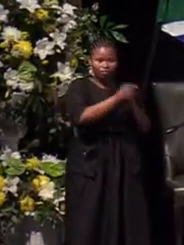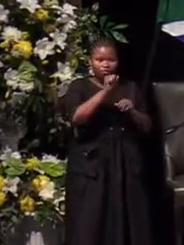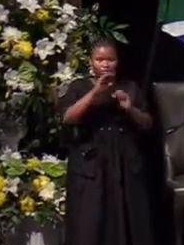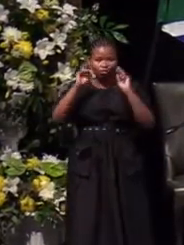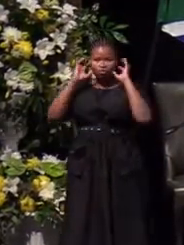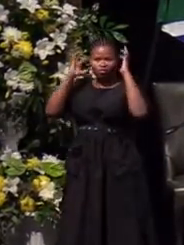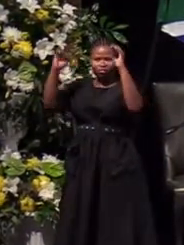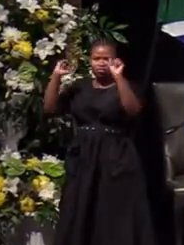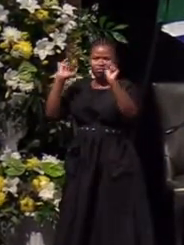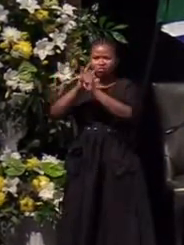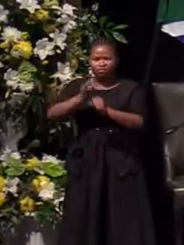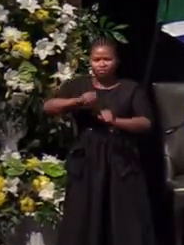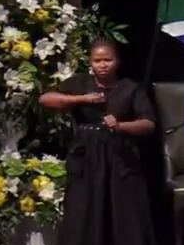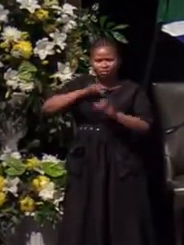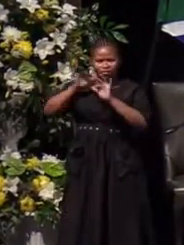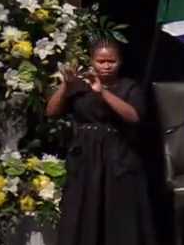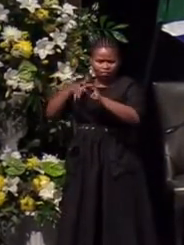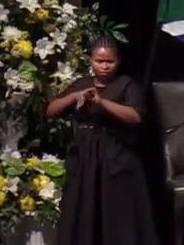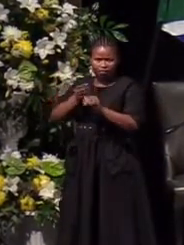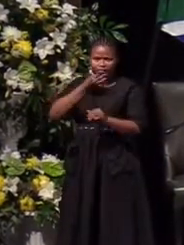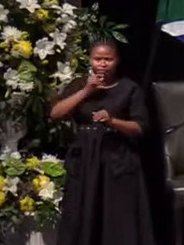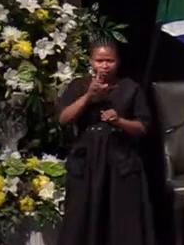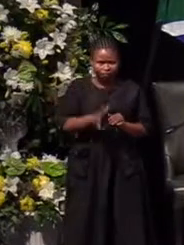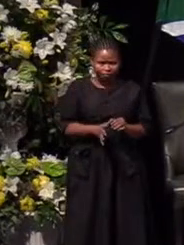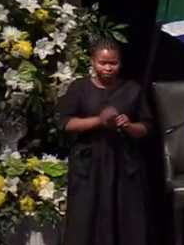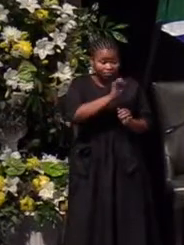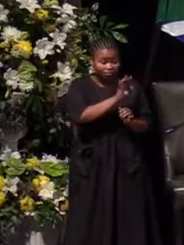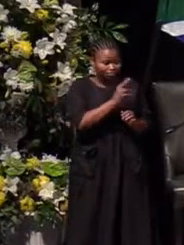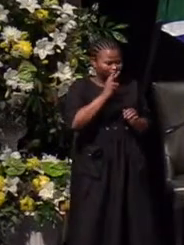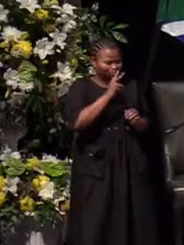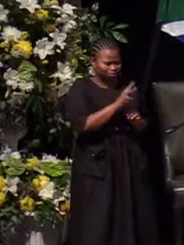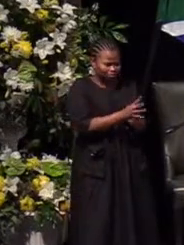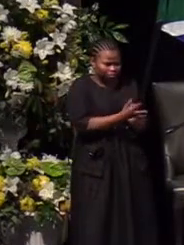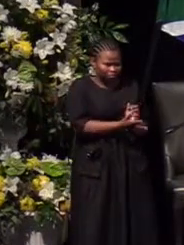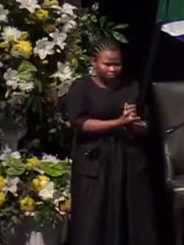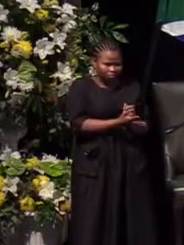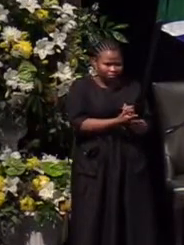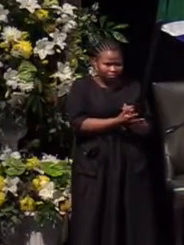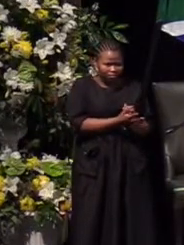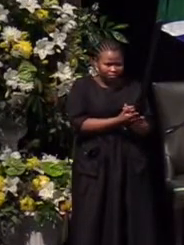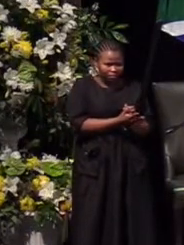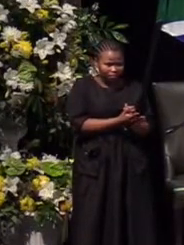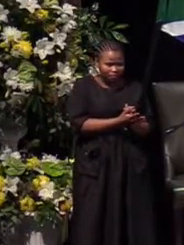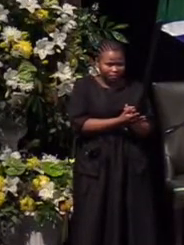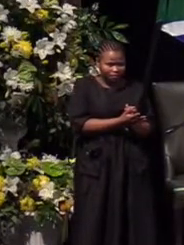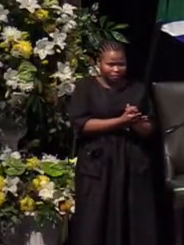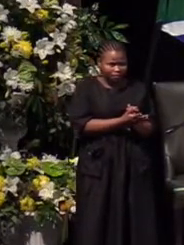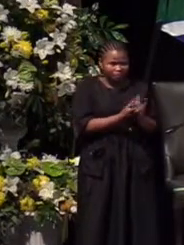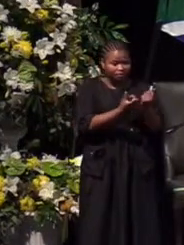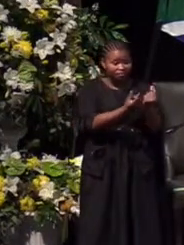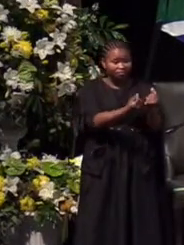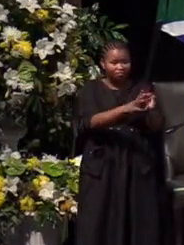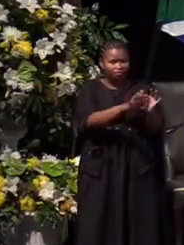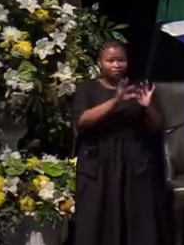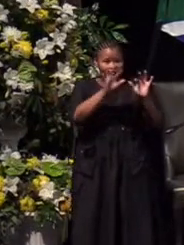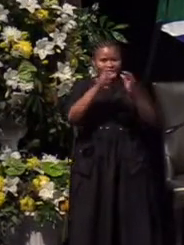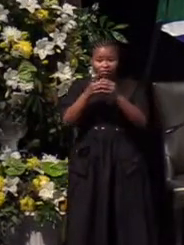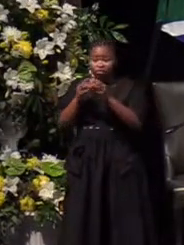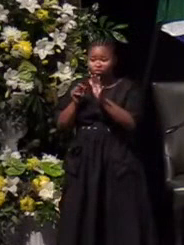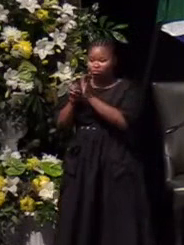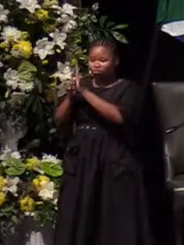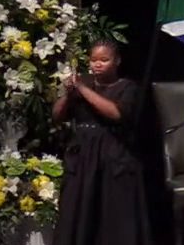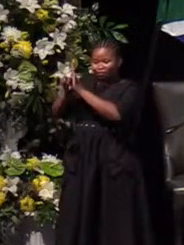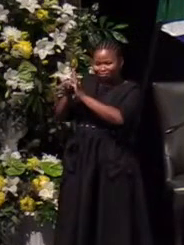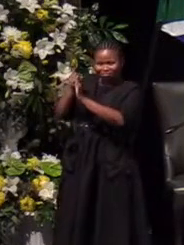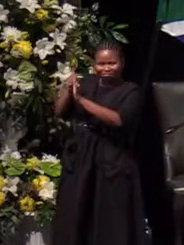young people but what I want to say is even when you look at the narrative that has been perpetuated out there through